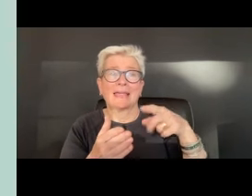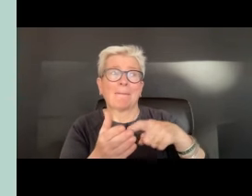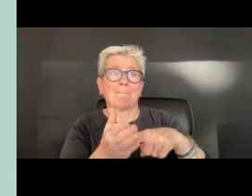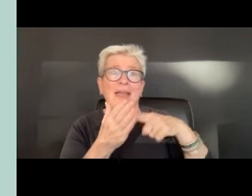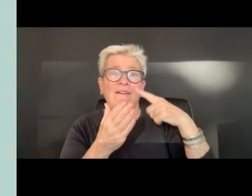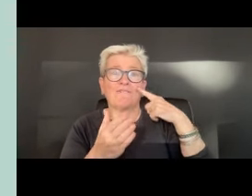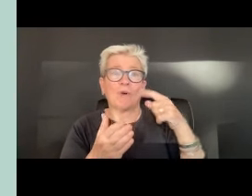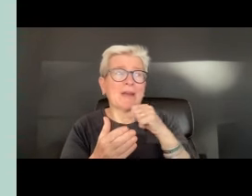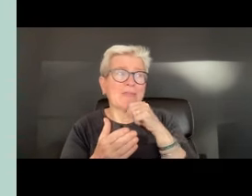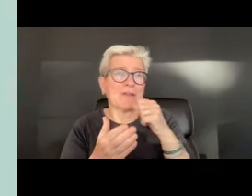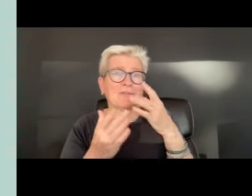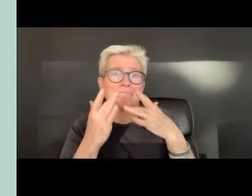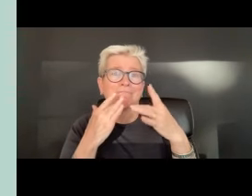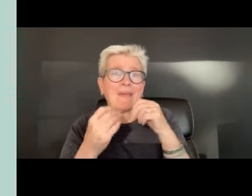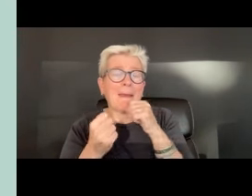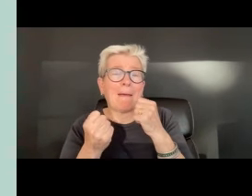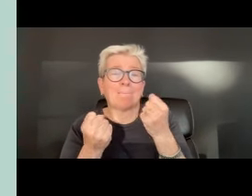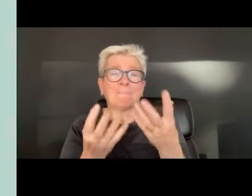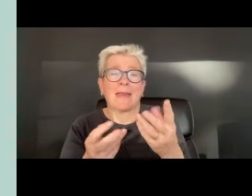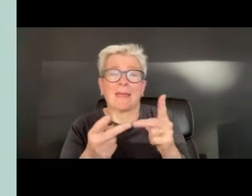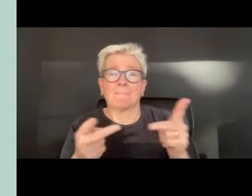So I would say that is,